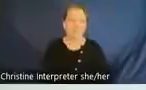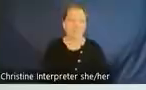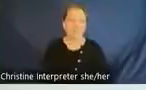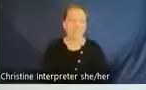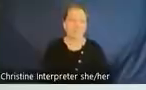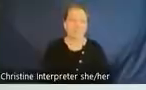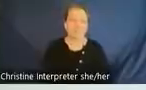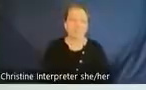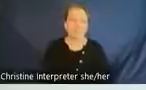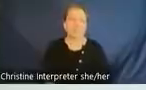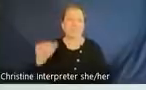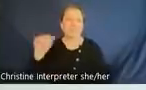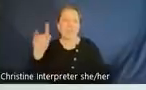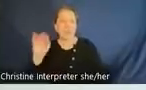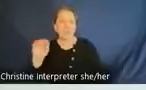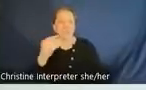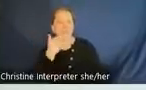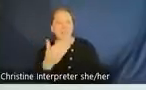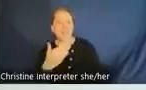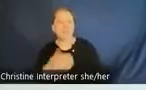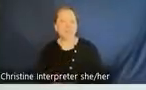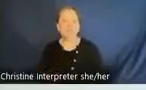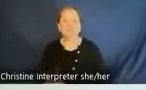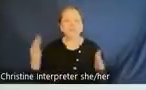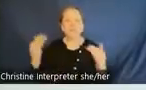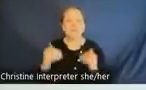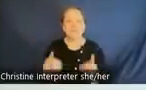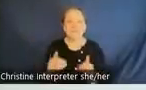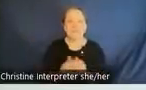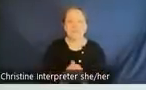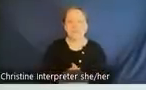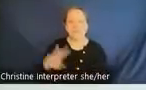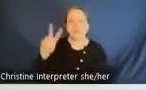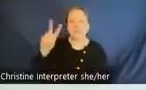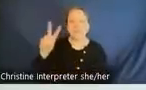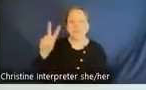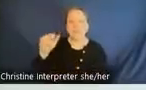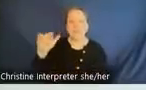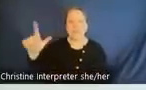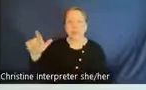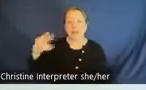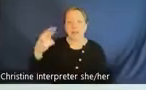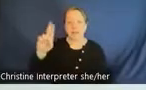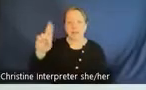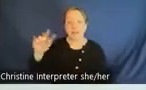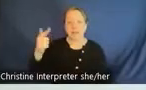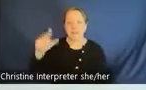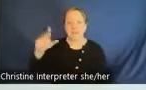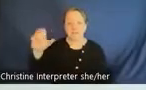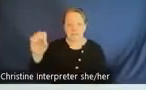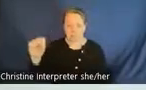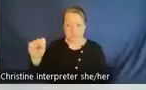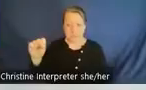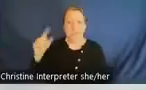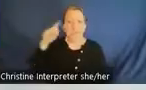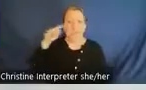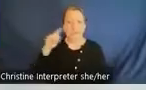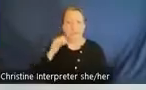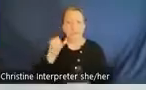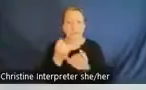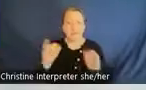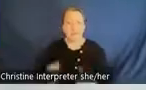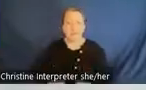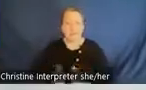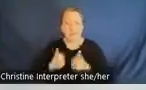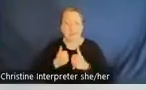Thank you, Randy. Next, we'll hear from Val Hughes, Deaf Independence Program Coordinator at Vermont Center